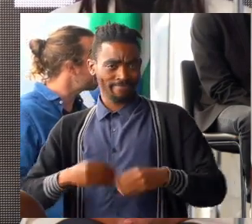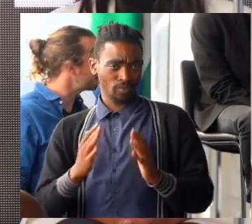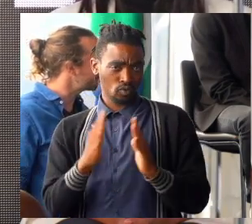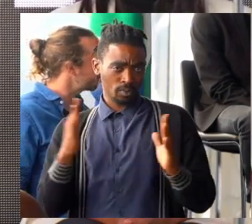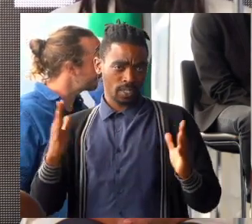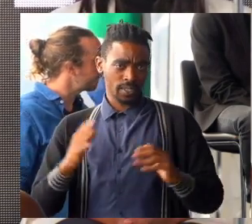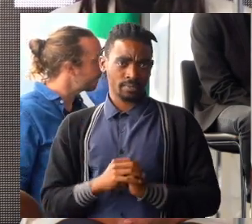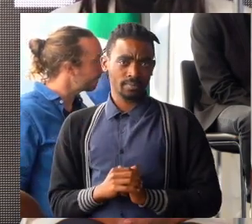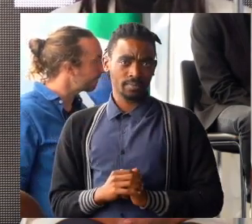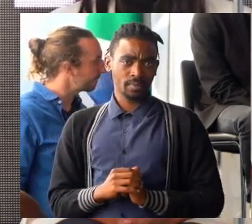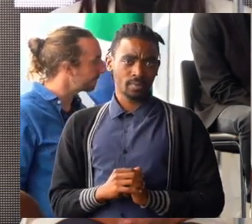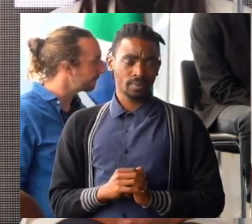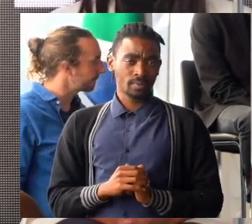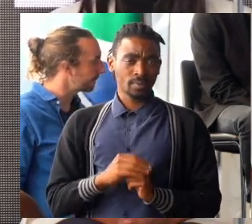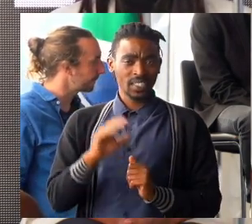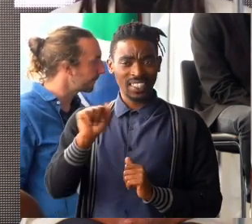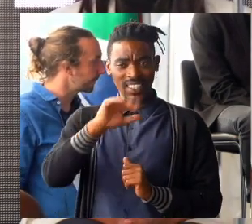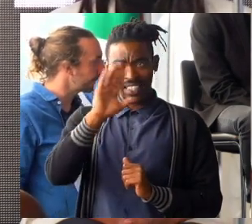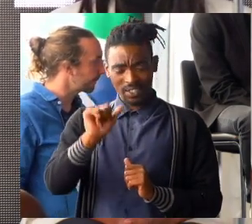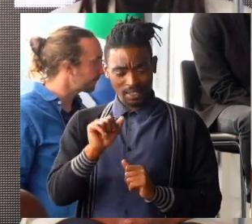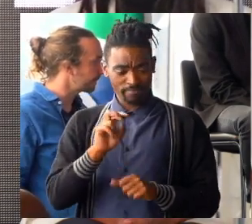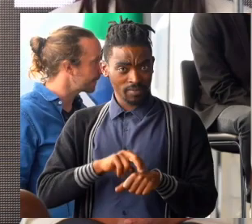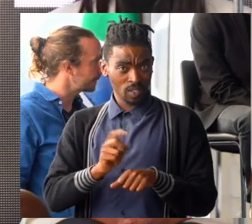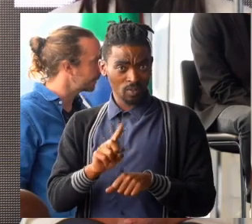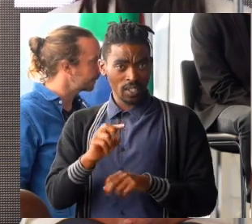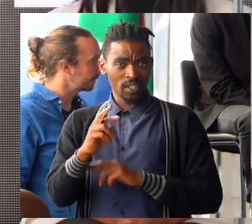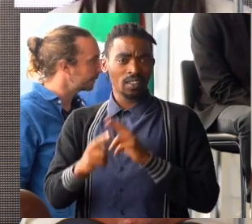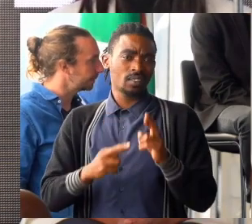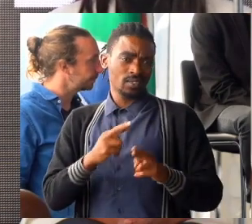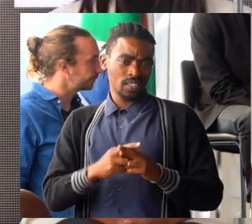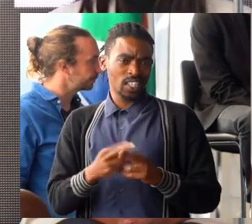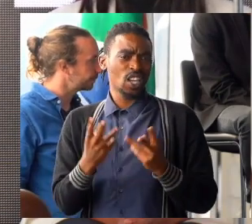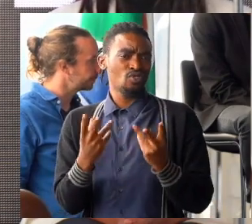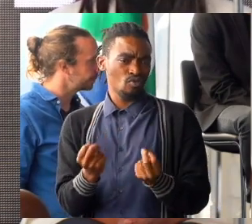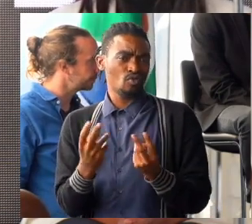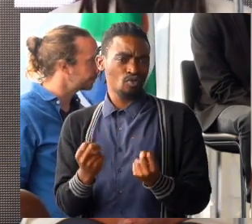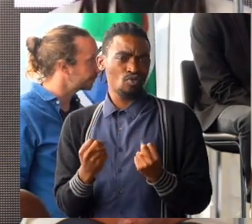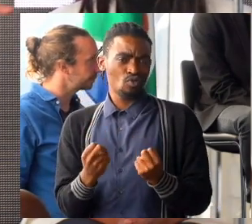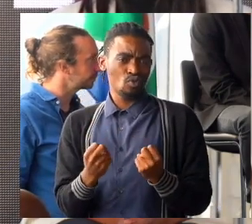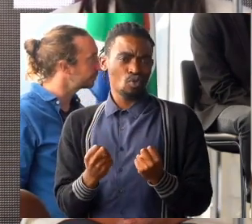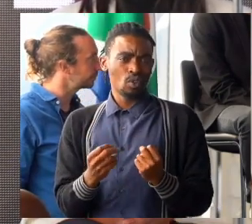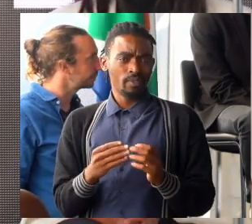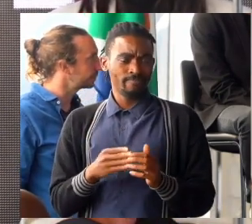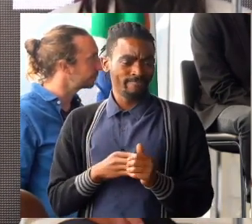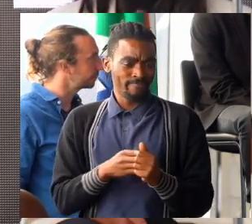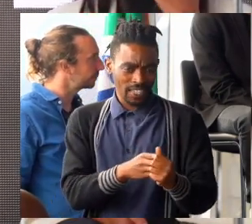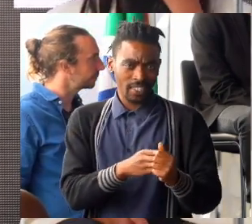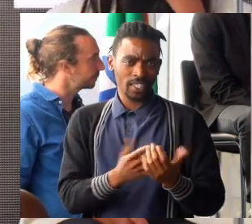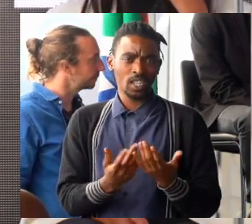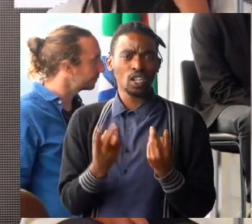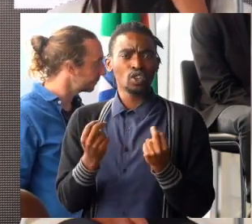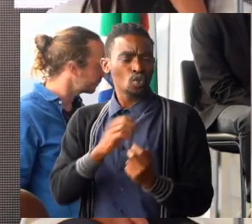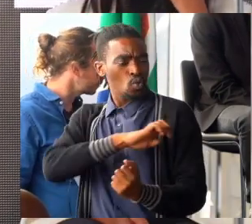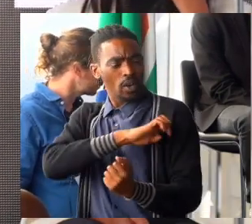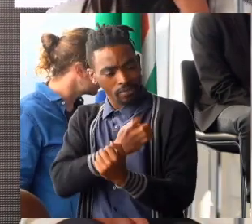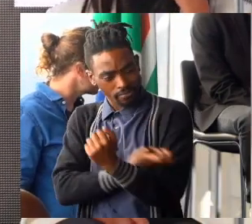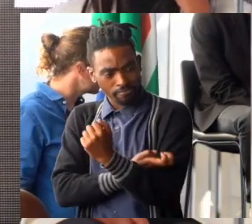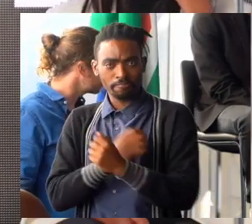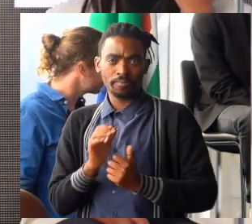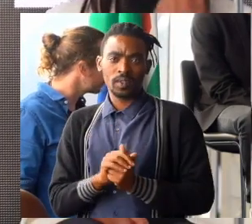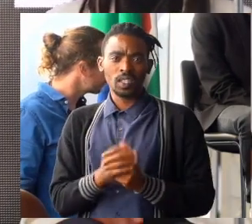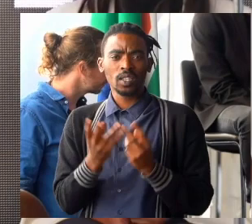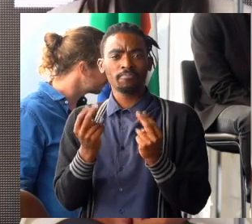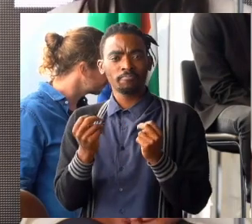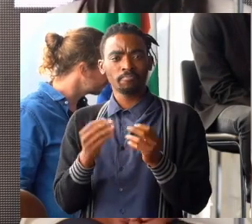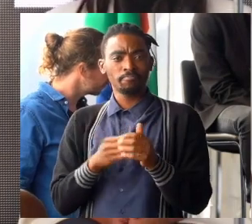South Africa needs a reset. It needs a new direction. It needs new energy. It needs new